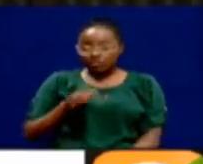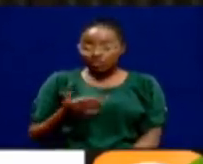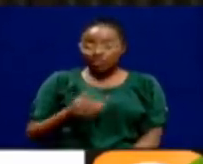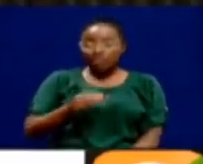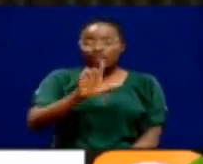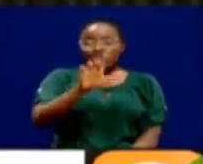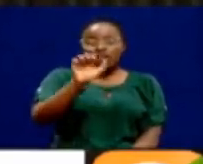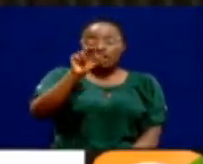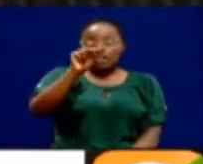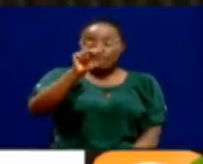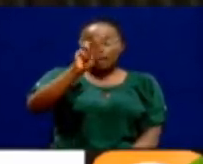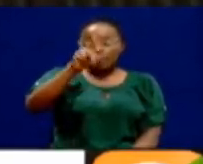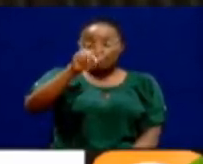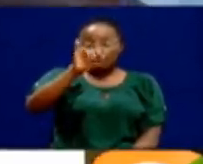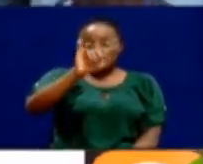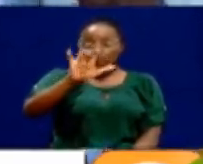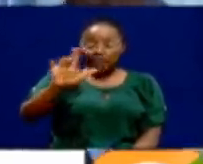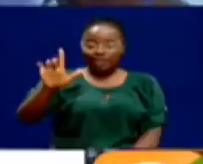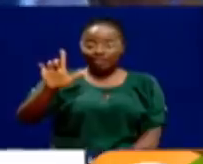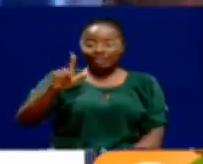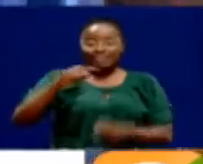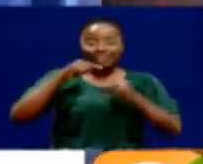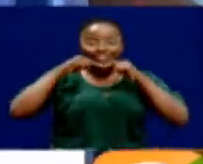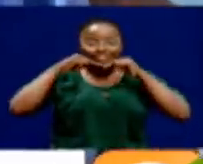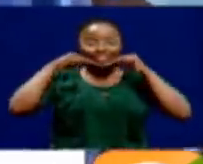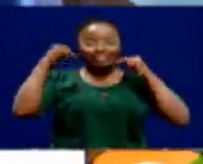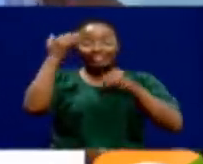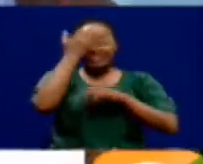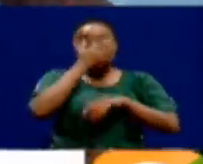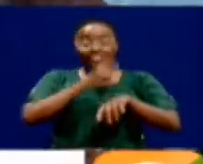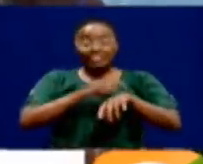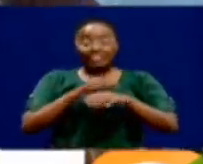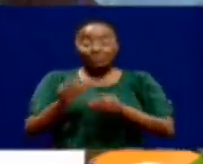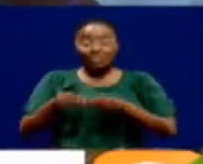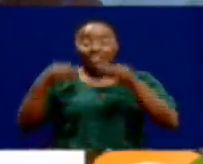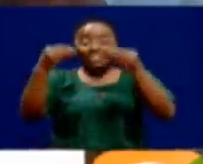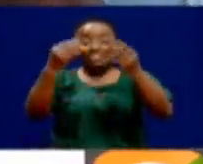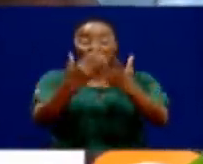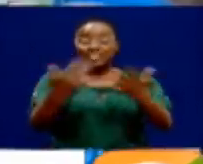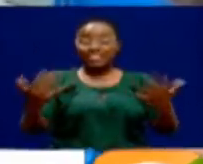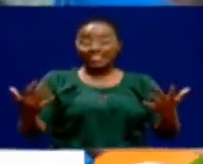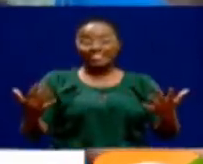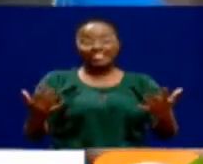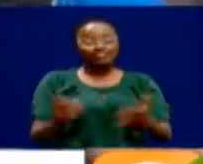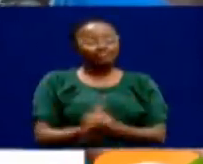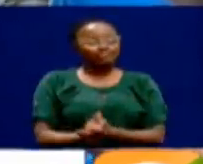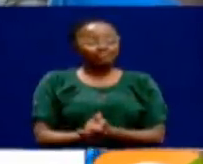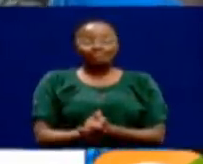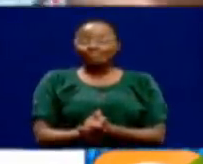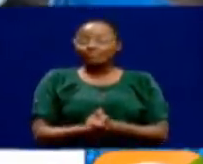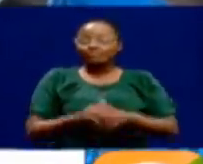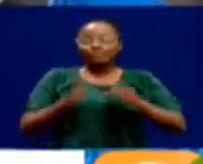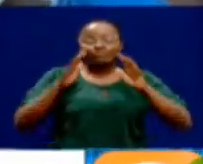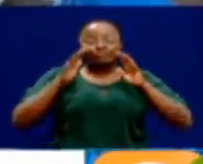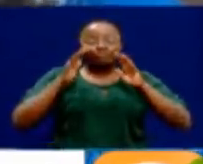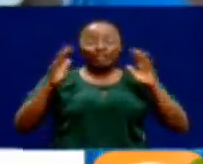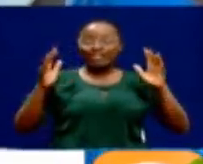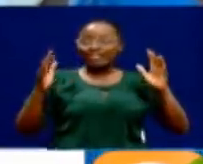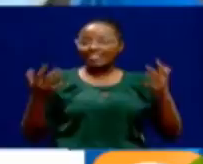Naiguananai Lenapir. The smile on her face when we handed her the goodies was simply priceless.